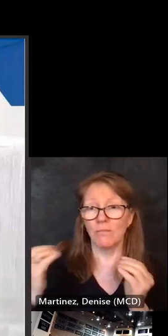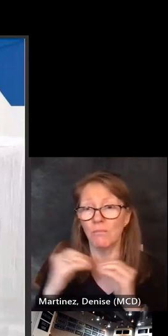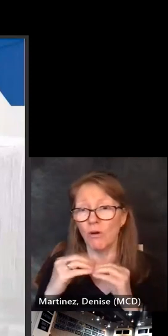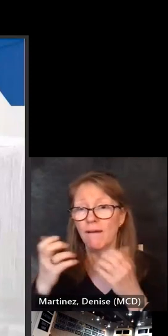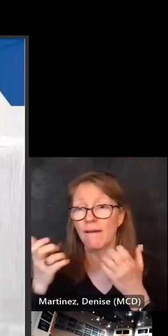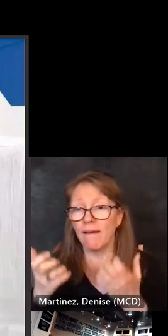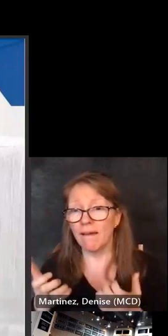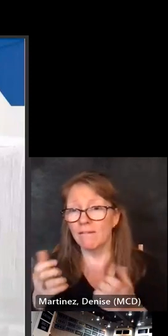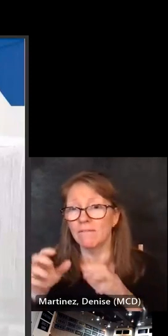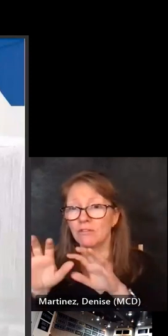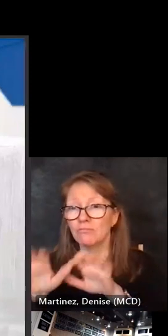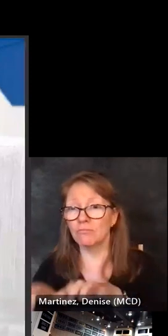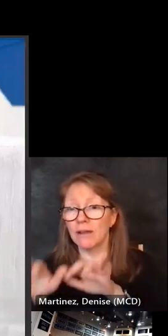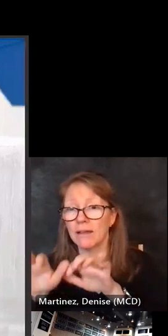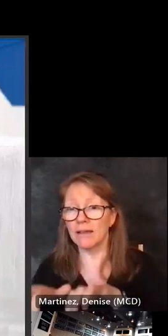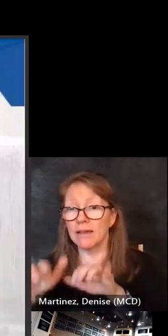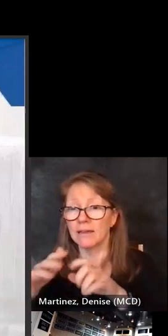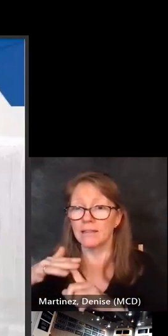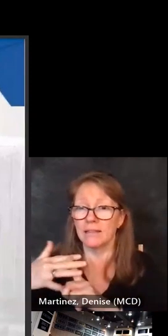future due to climate change.